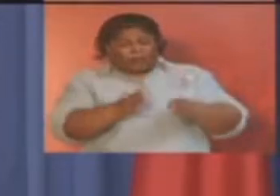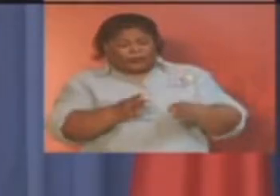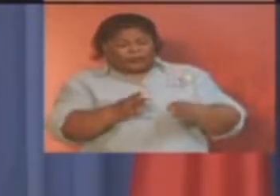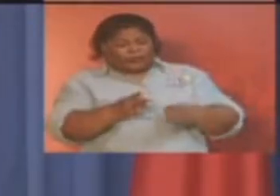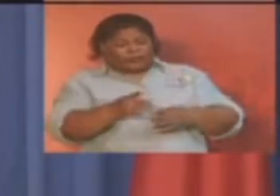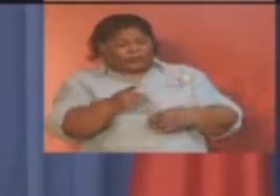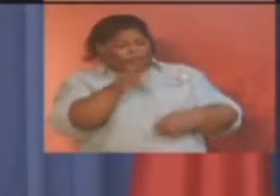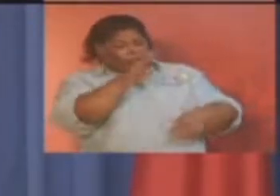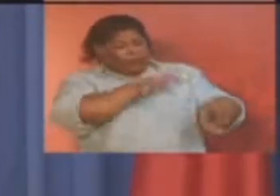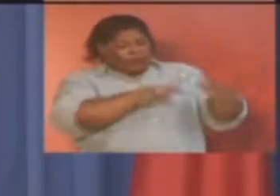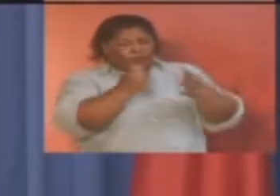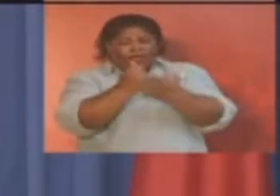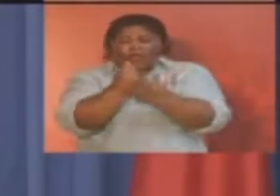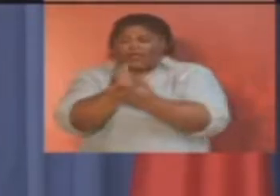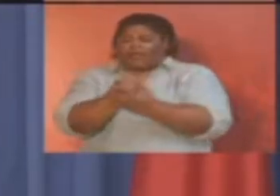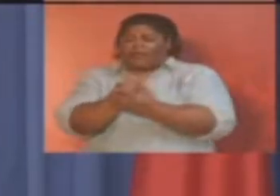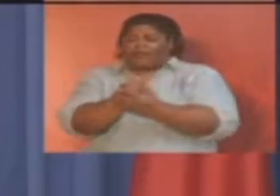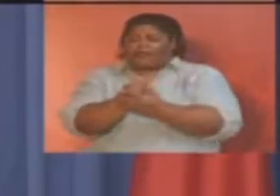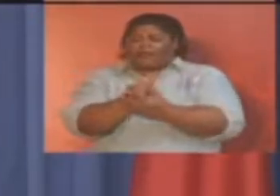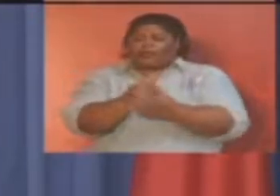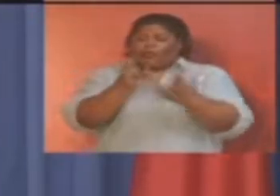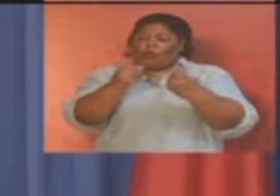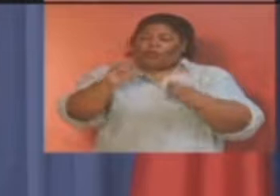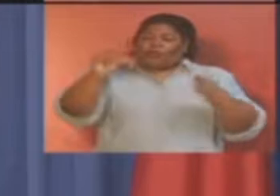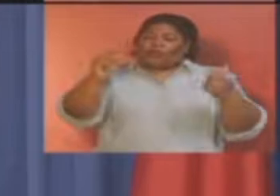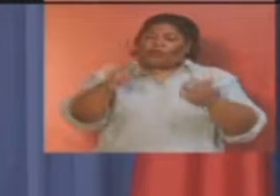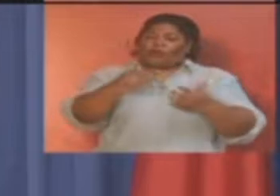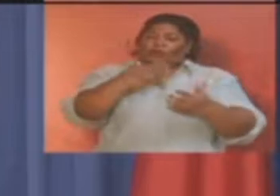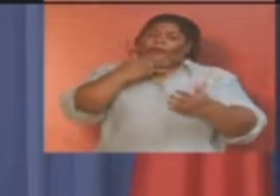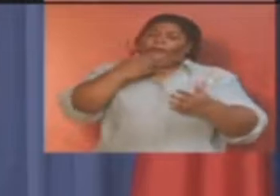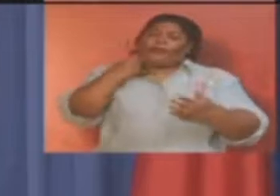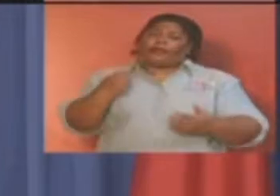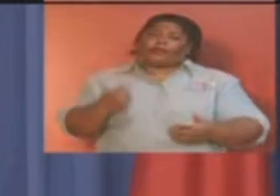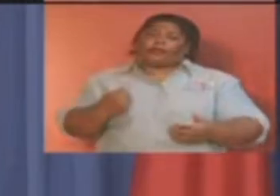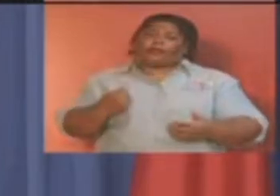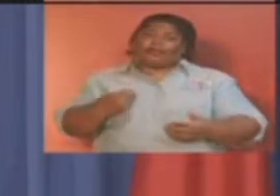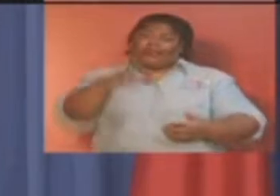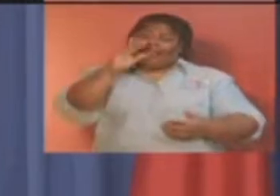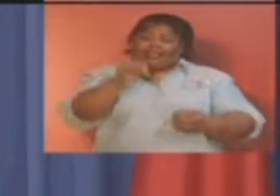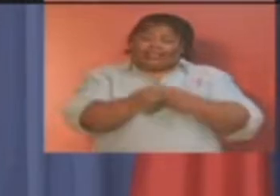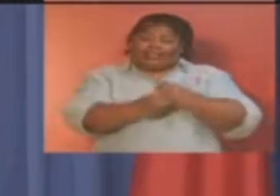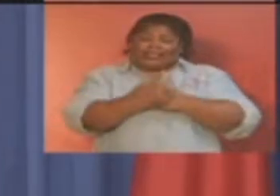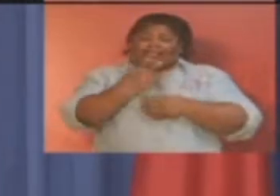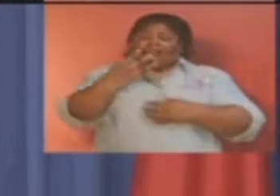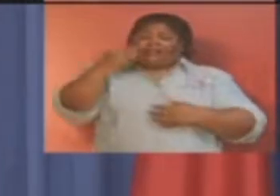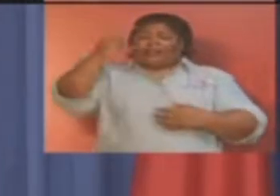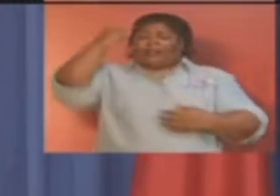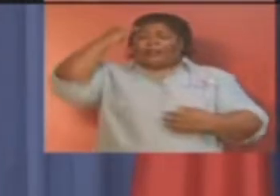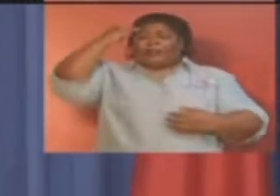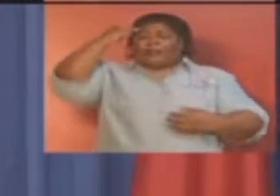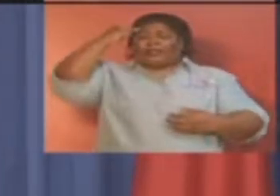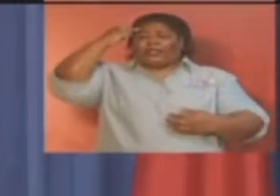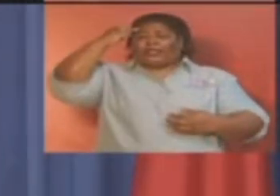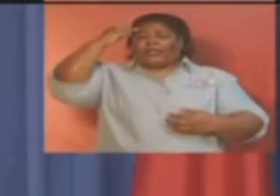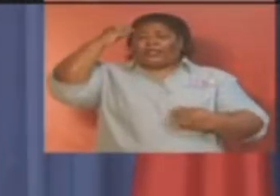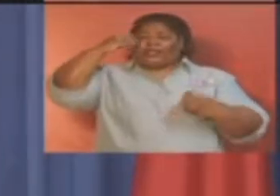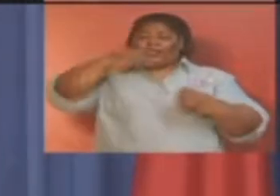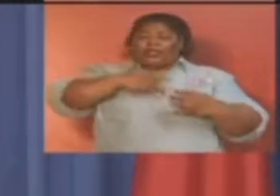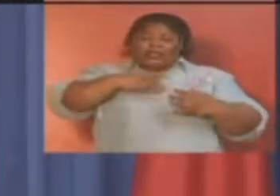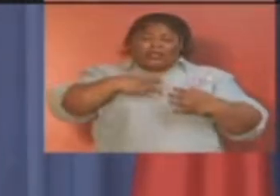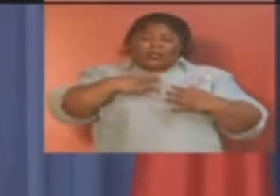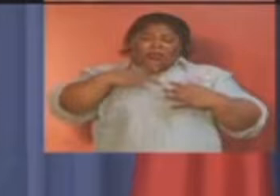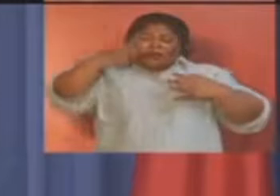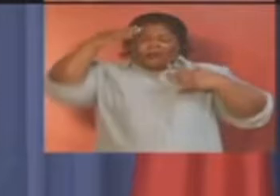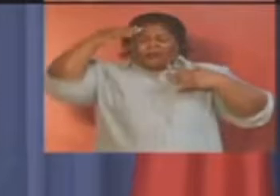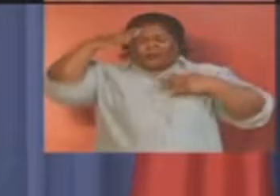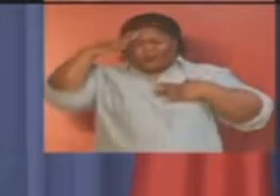psychological effect on us, the healthcare workers. I have to thank Professor Hutchinson and his team for building